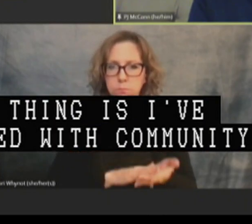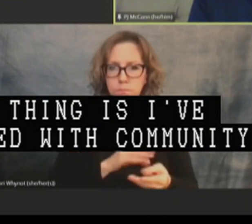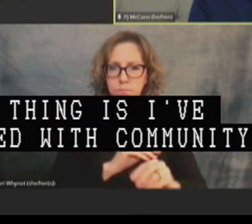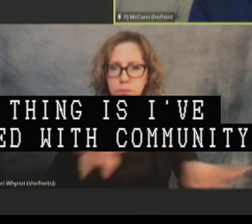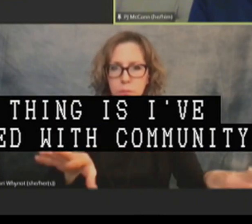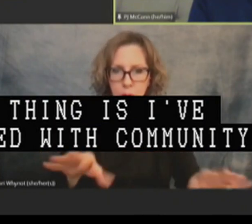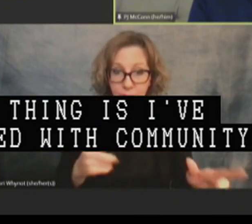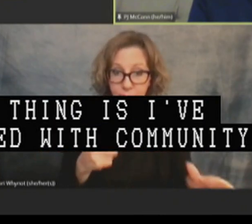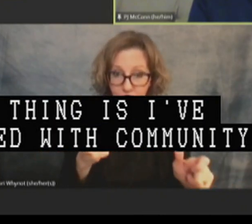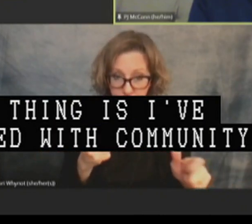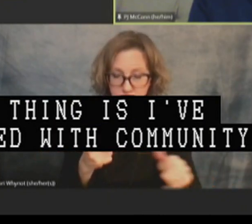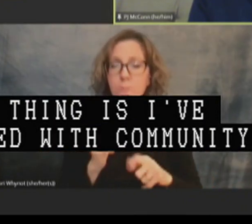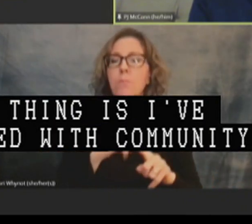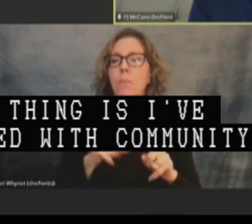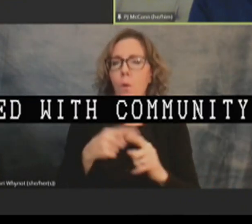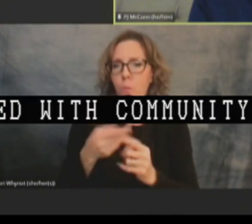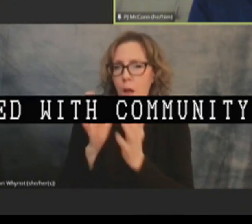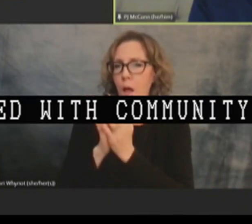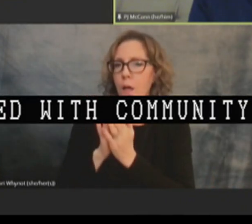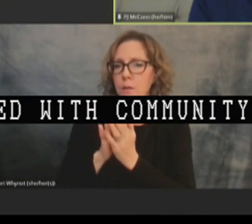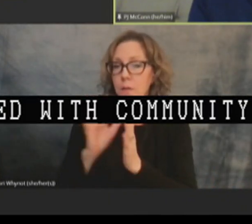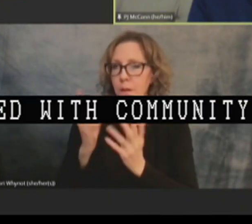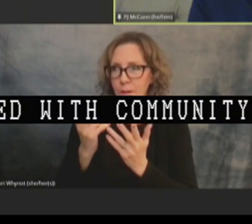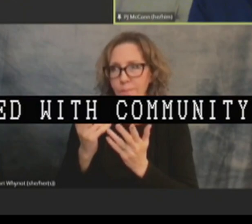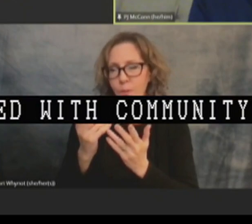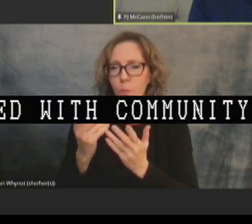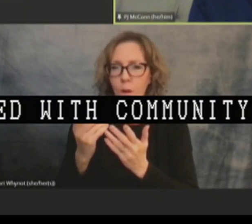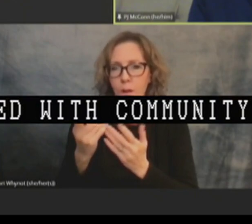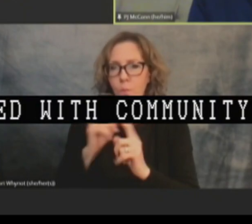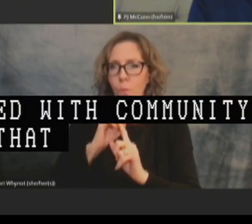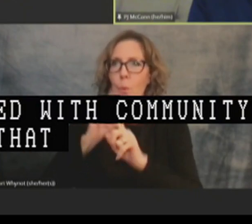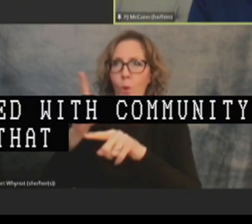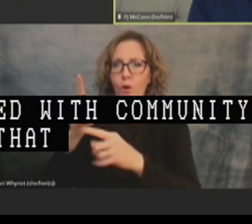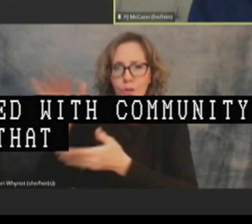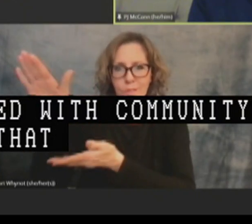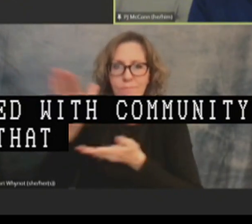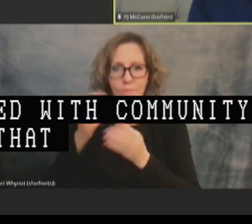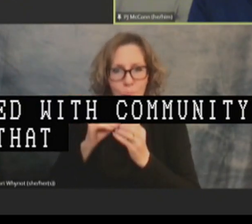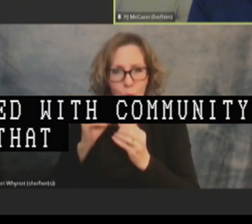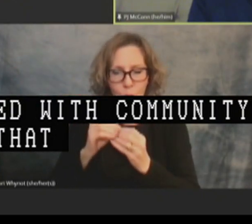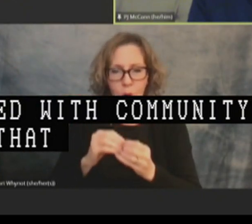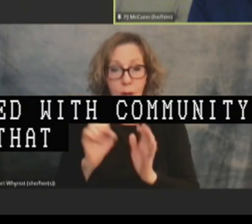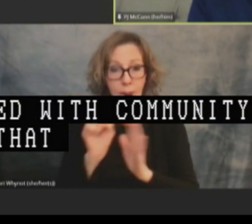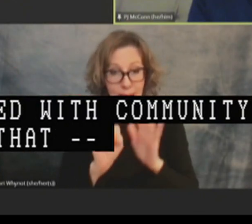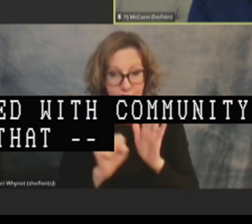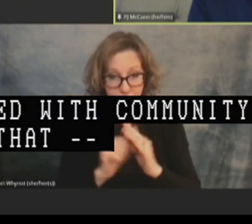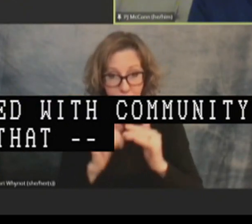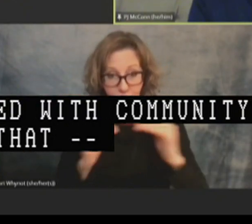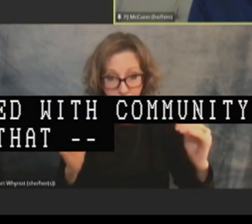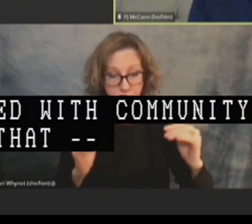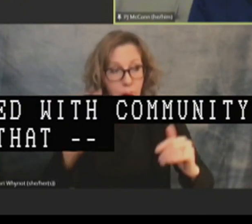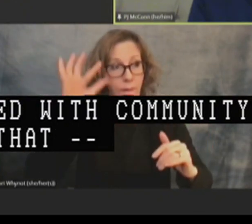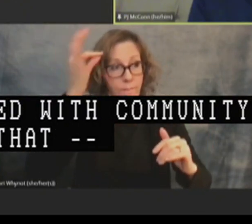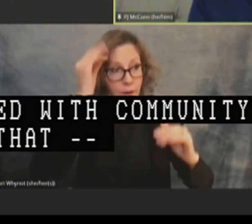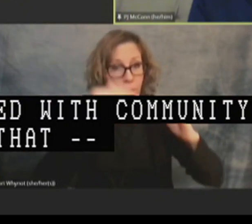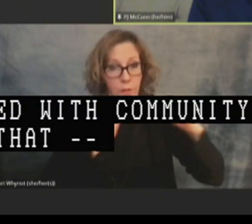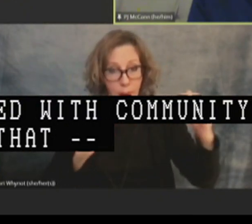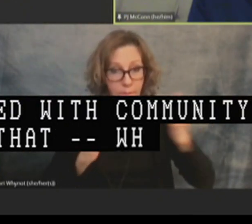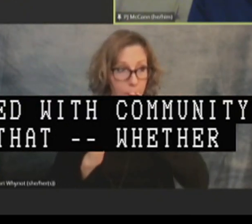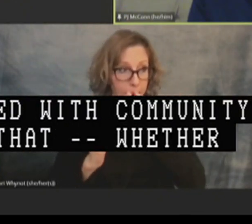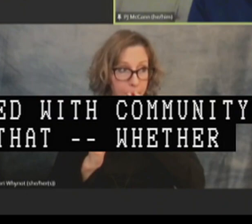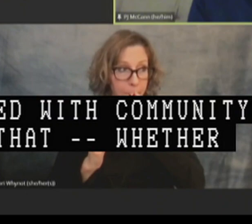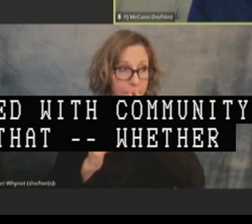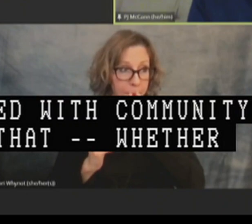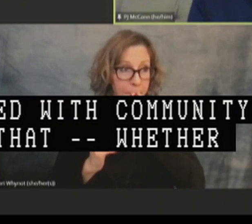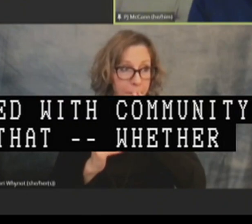federal levels of government are sort of feeling the need and intervening. The federal website where you can request four is